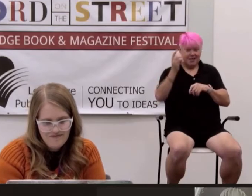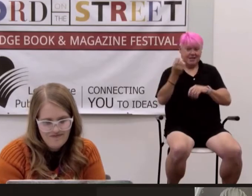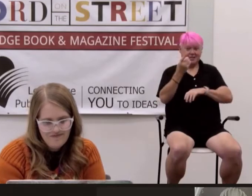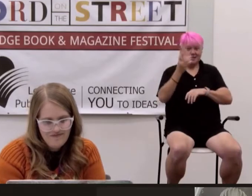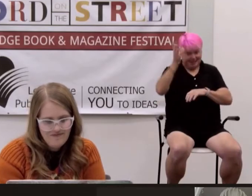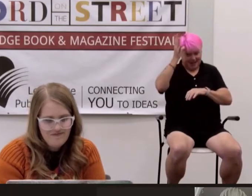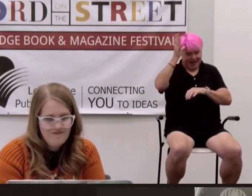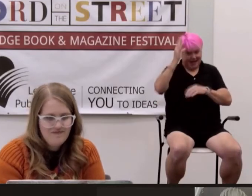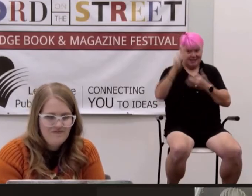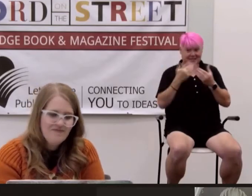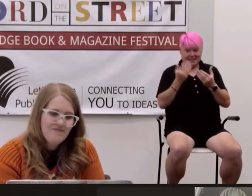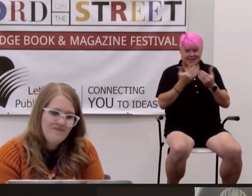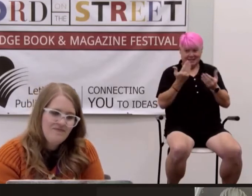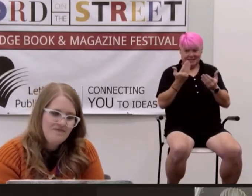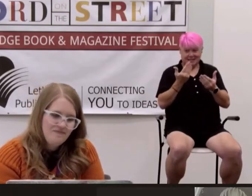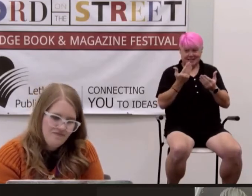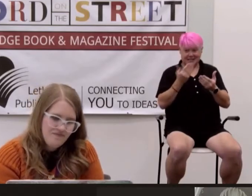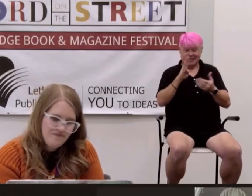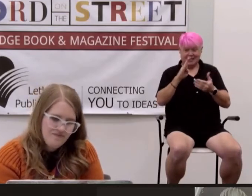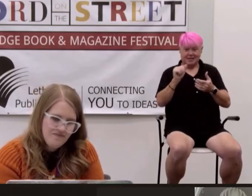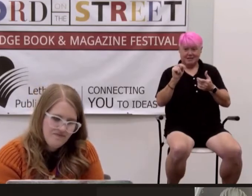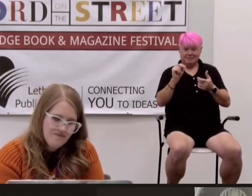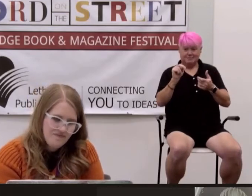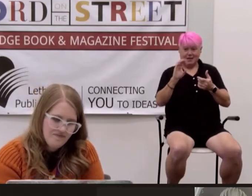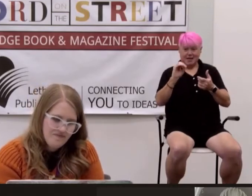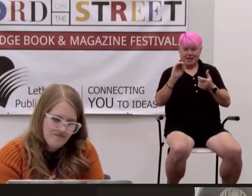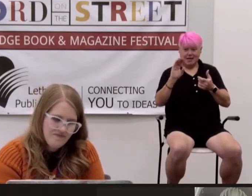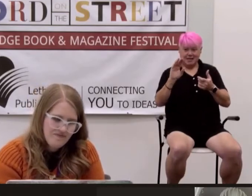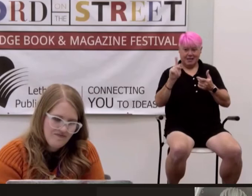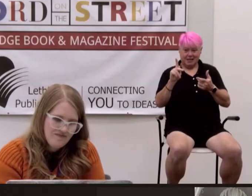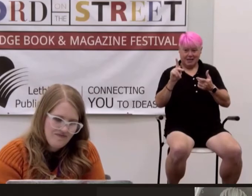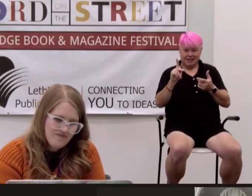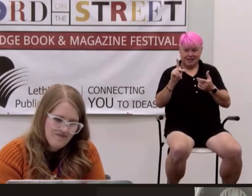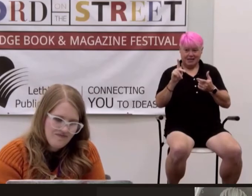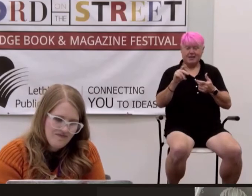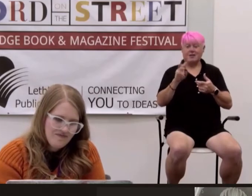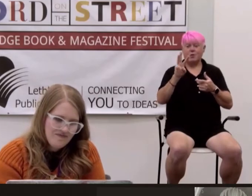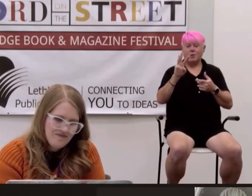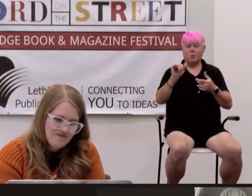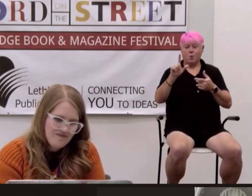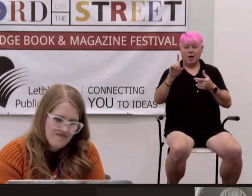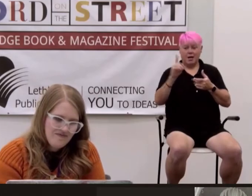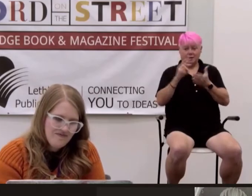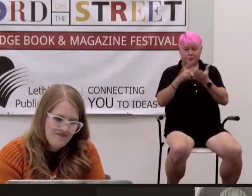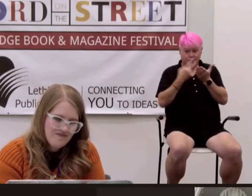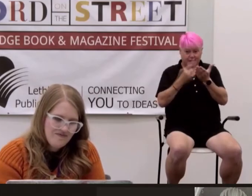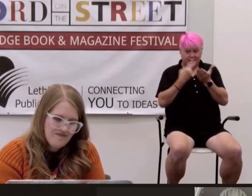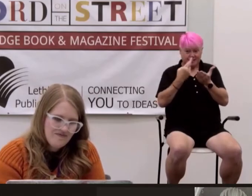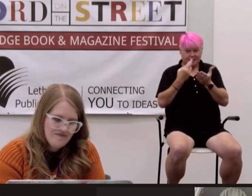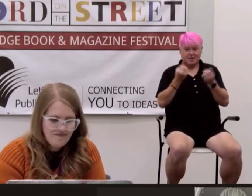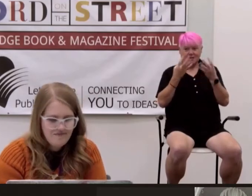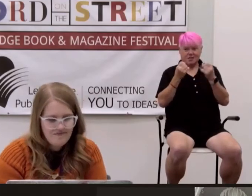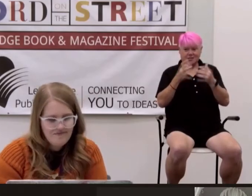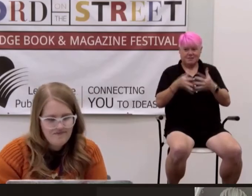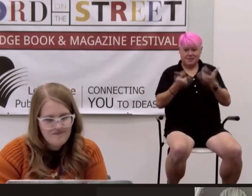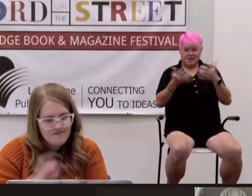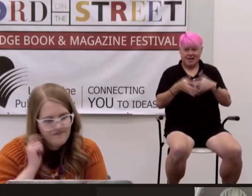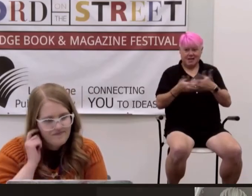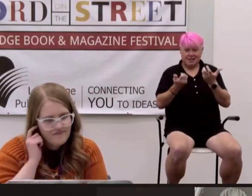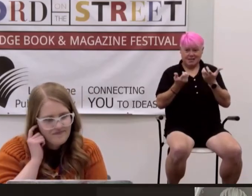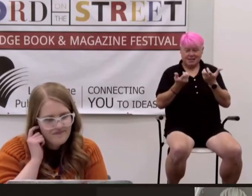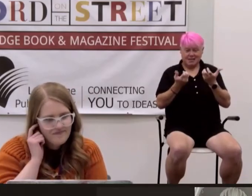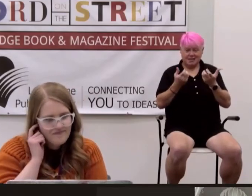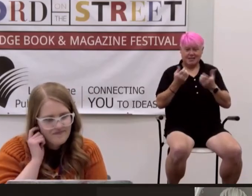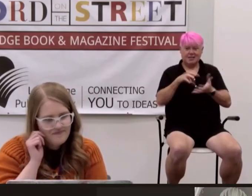recipe. There's bannock, there's the puffed fried wild rice, there's lots of salads, there's